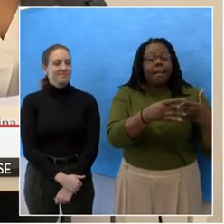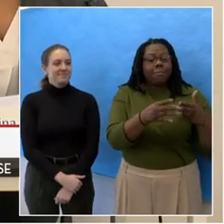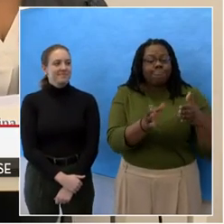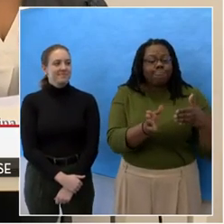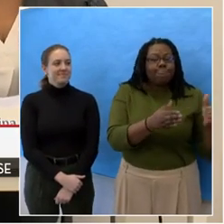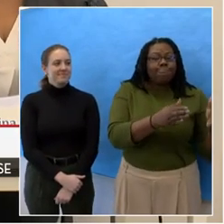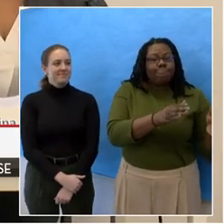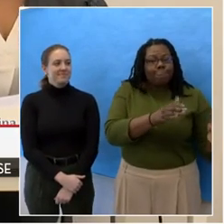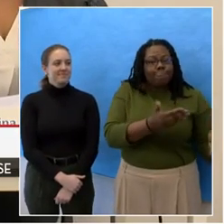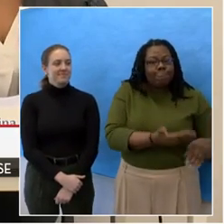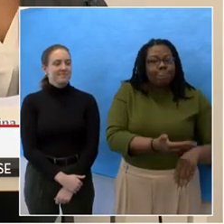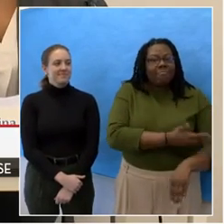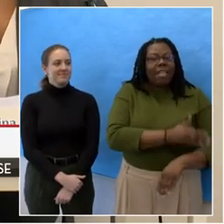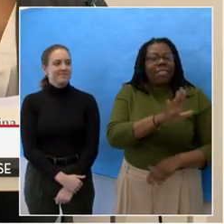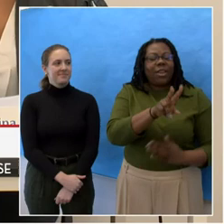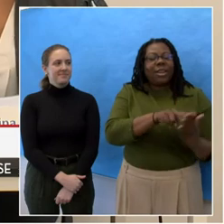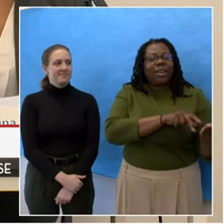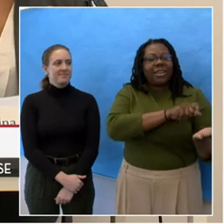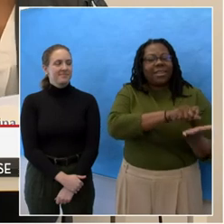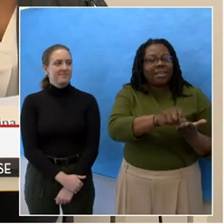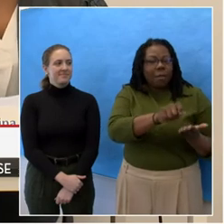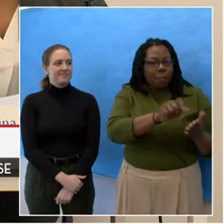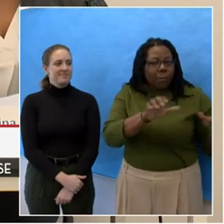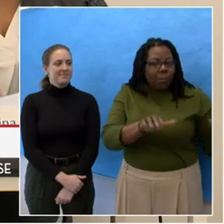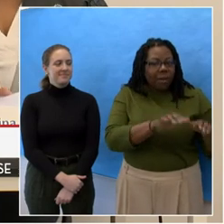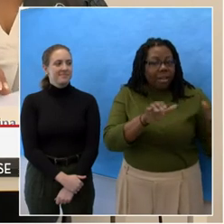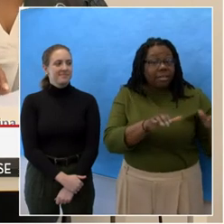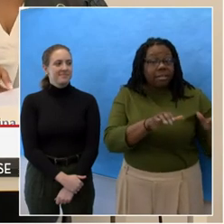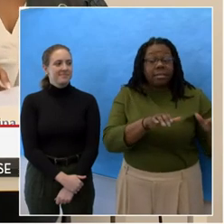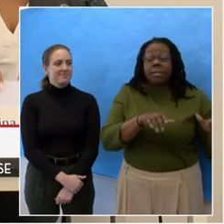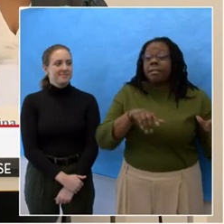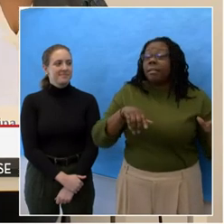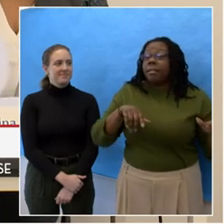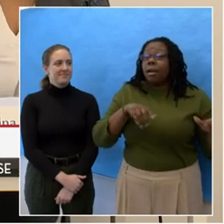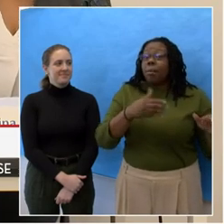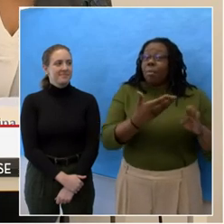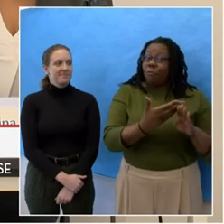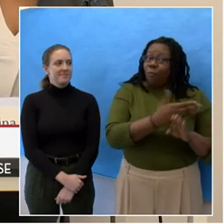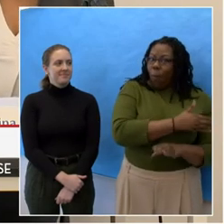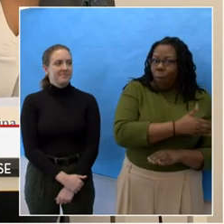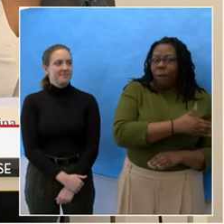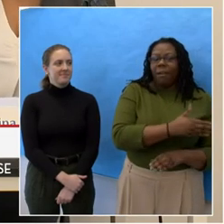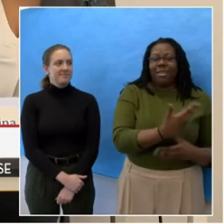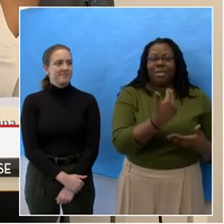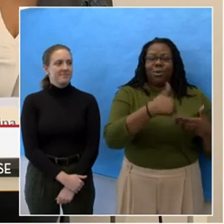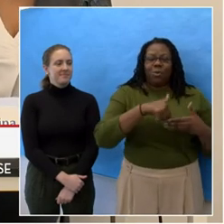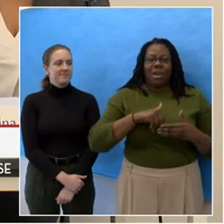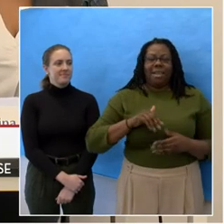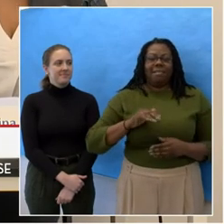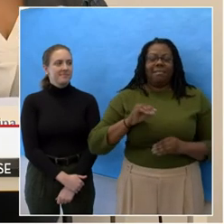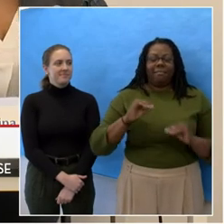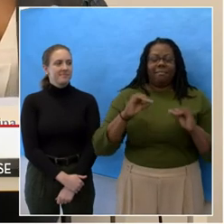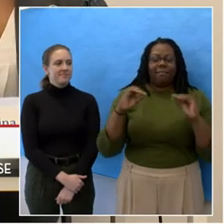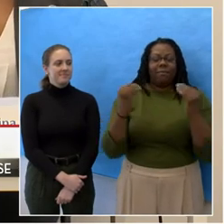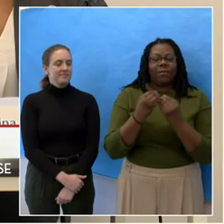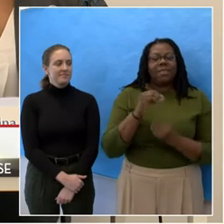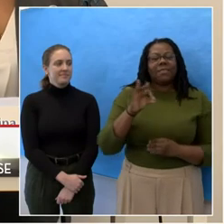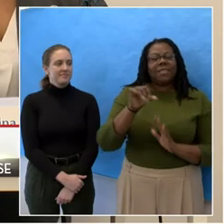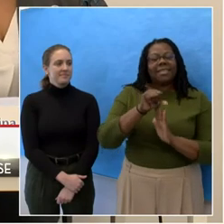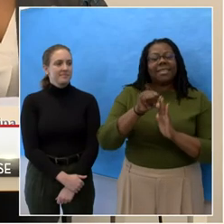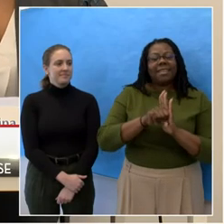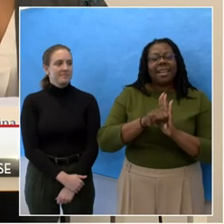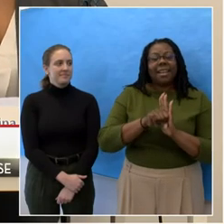before joining and leading literacy at the Office of the State Superintendent for Education. And so again, the work